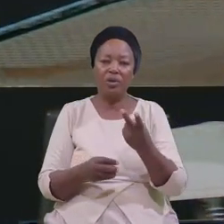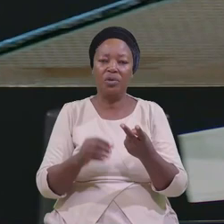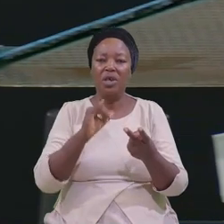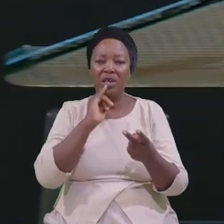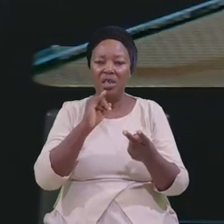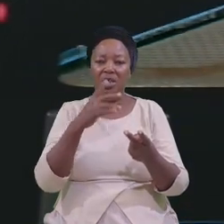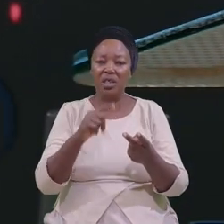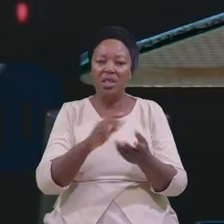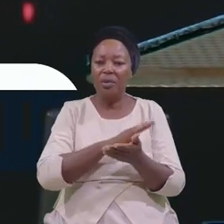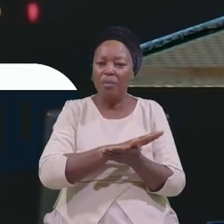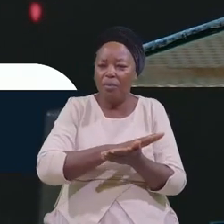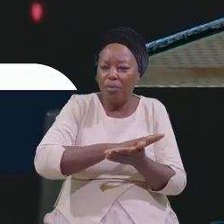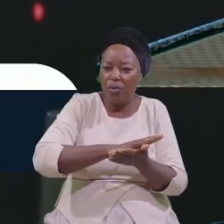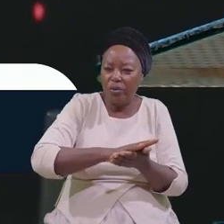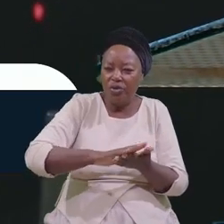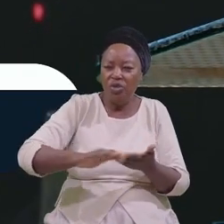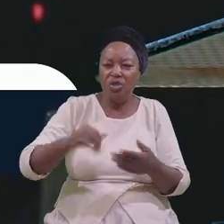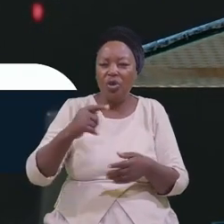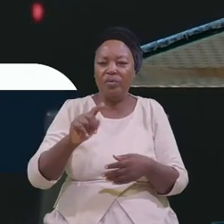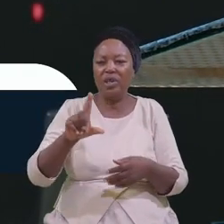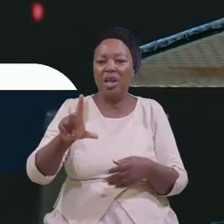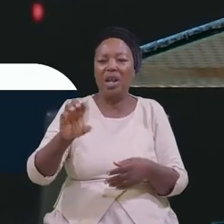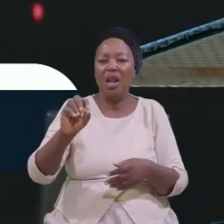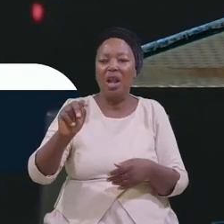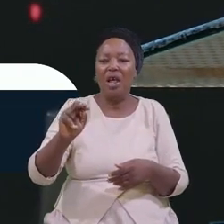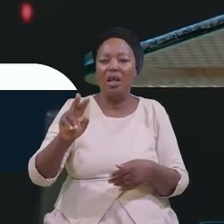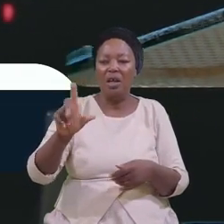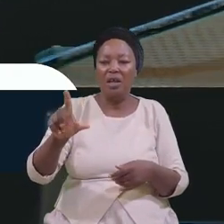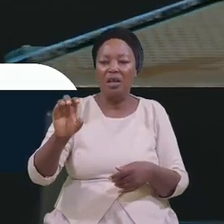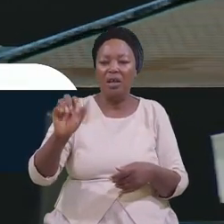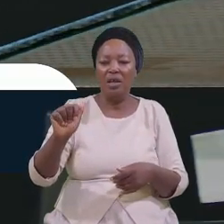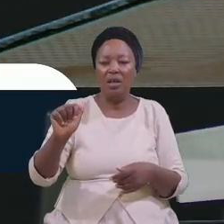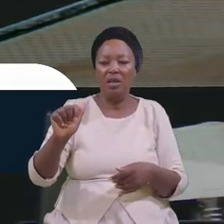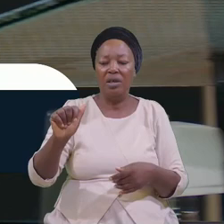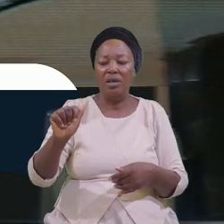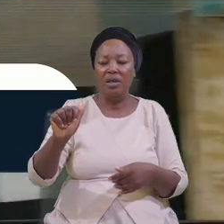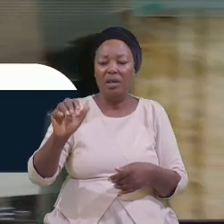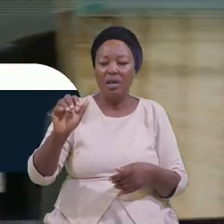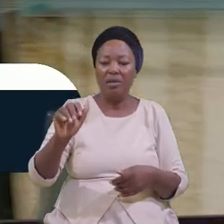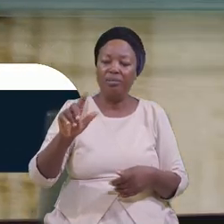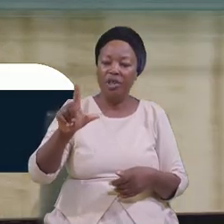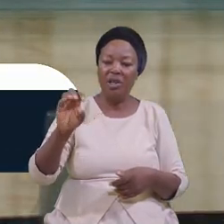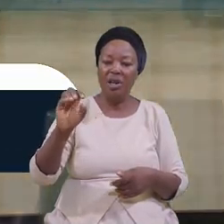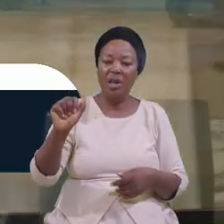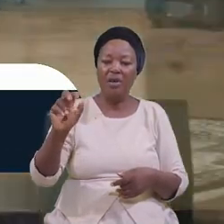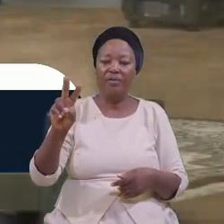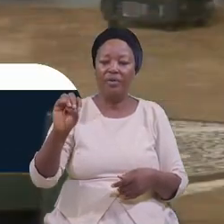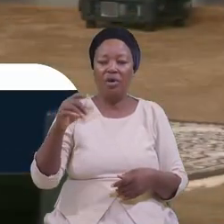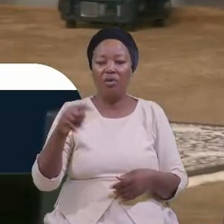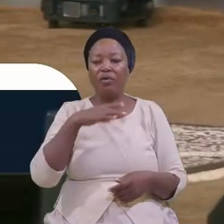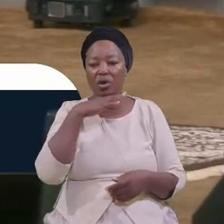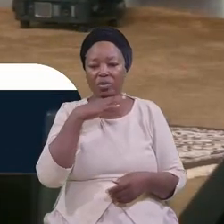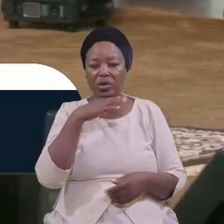the purging of the leaven of corruption. We're told in Numbers chapter 9, reading from